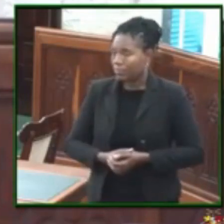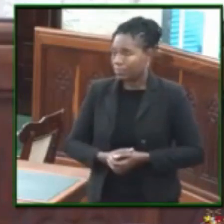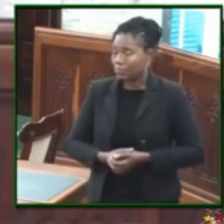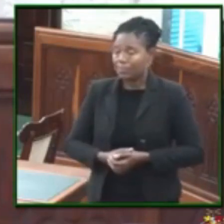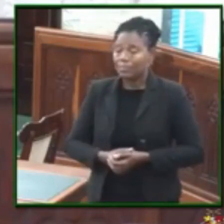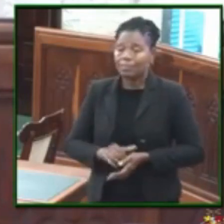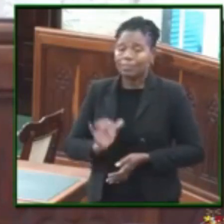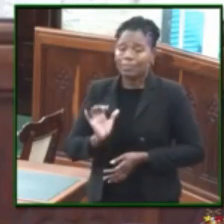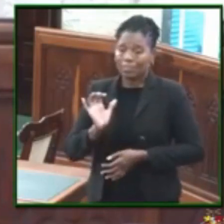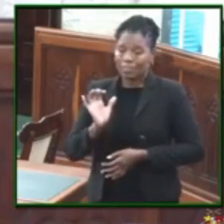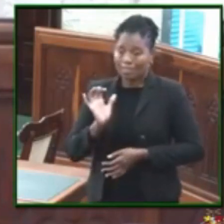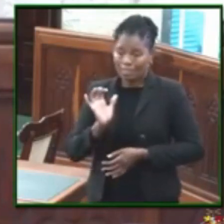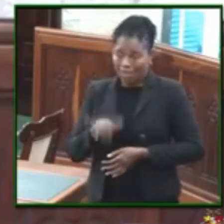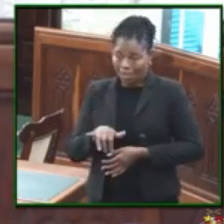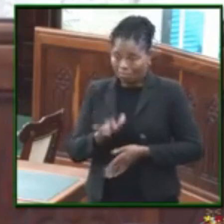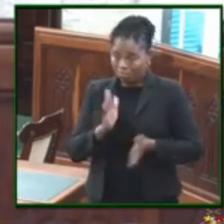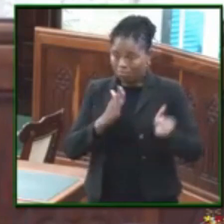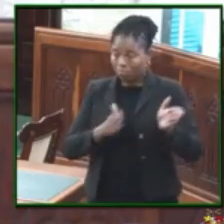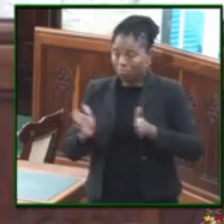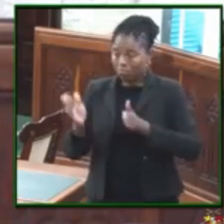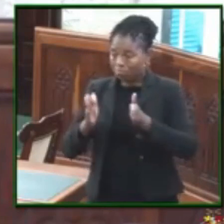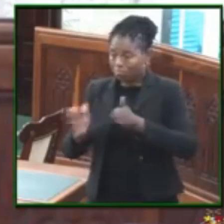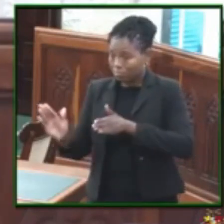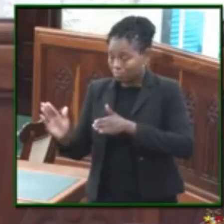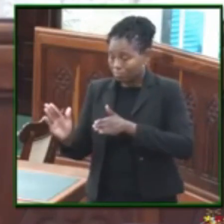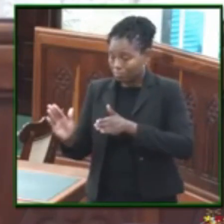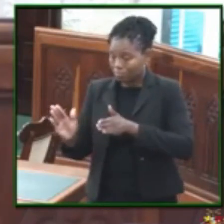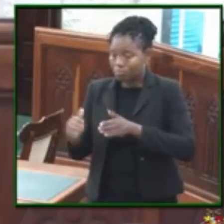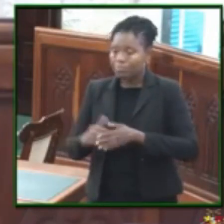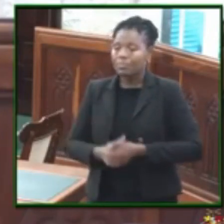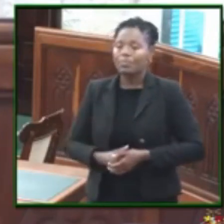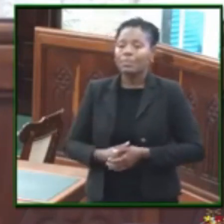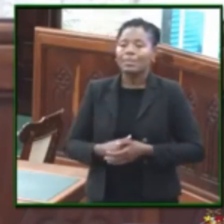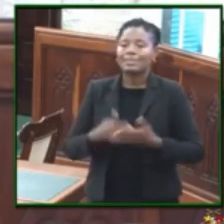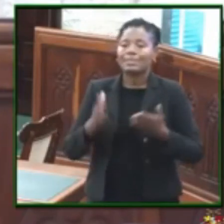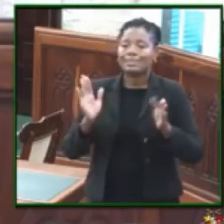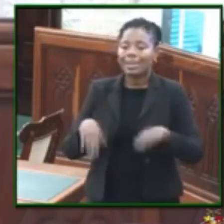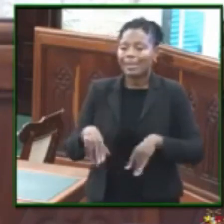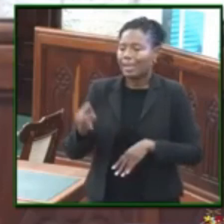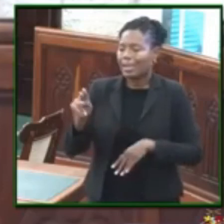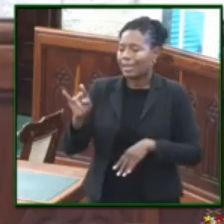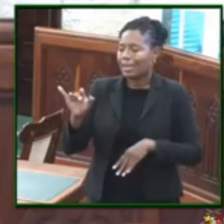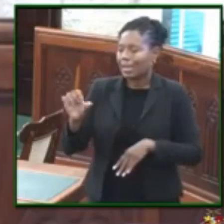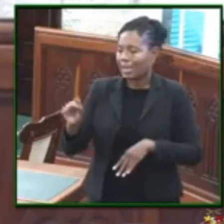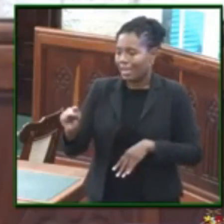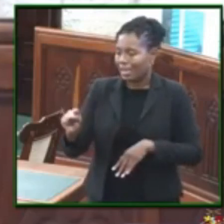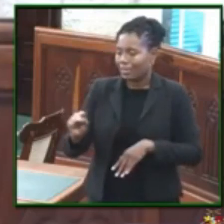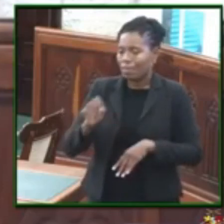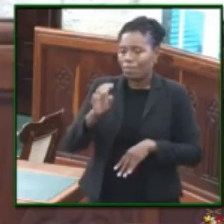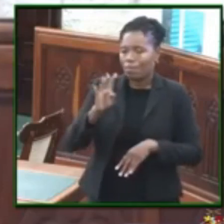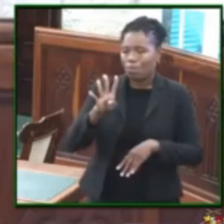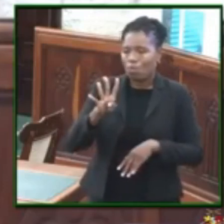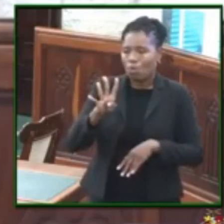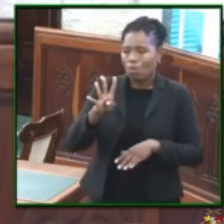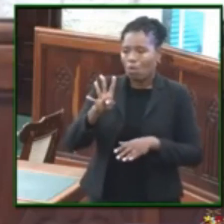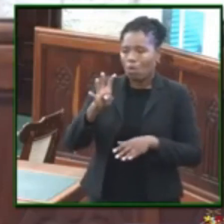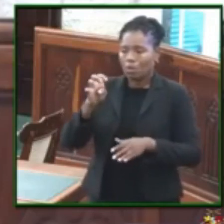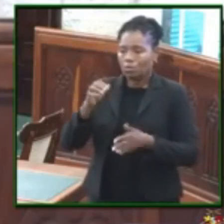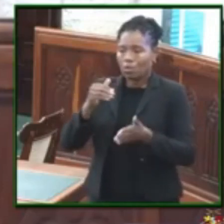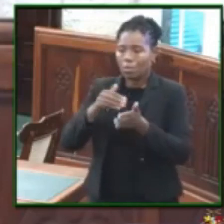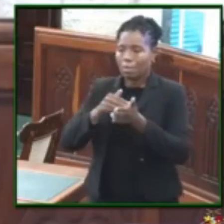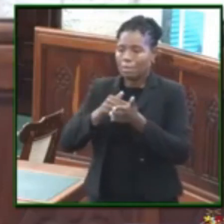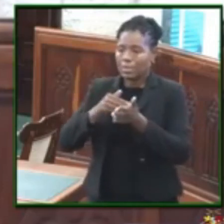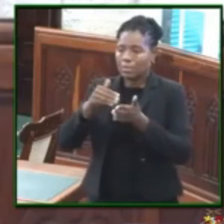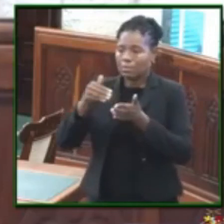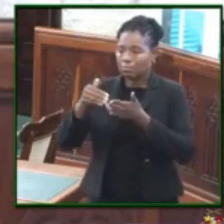that arrangement cost the NIS $400 million. It was not said in